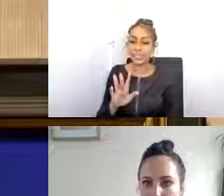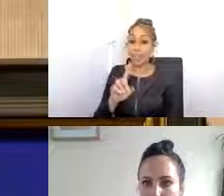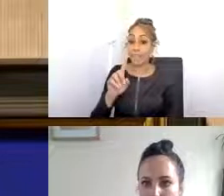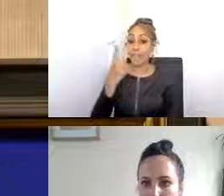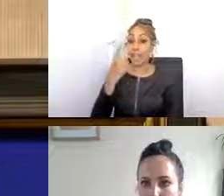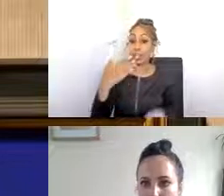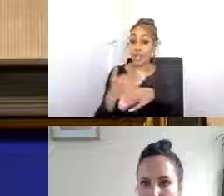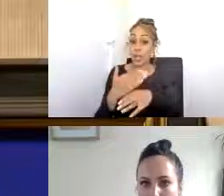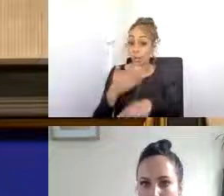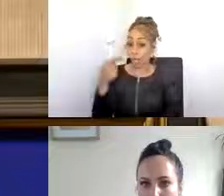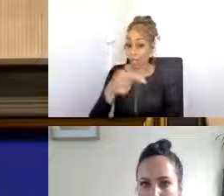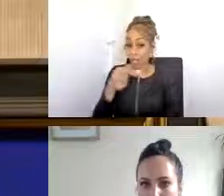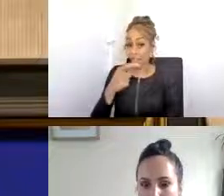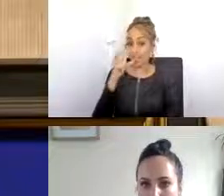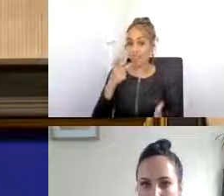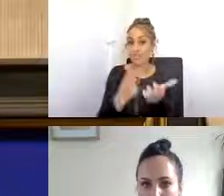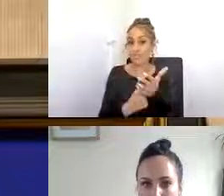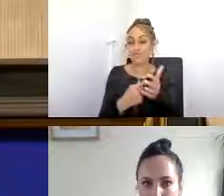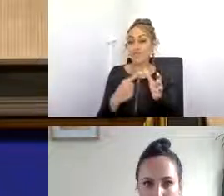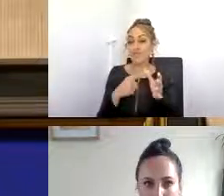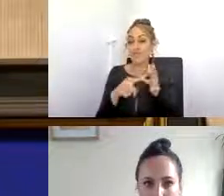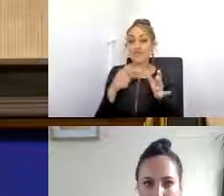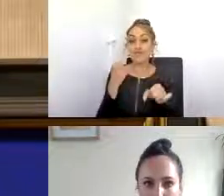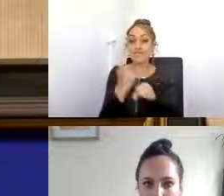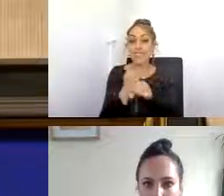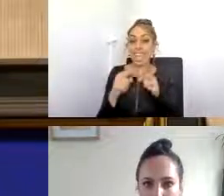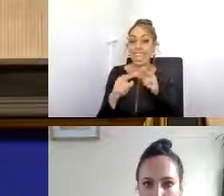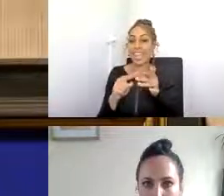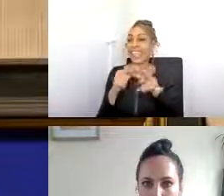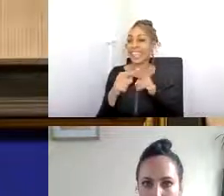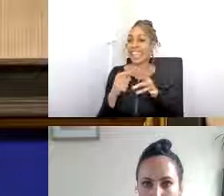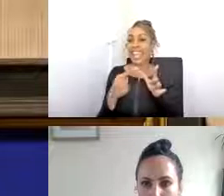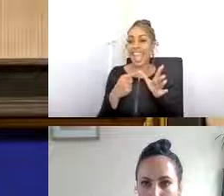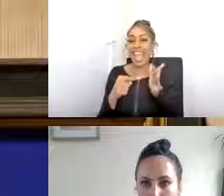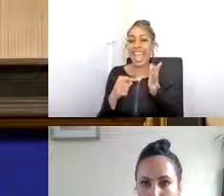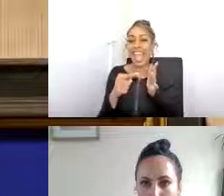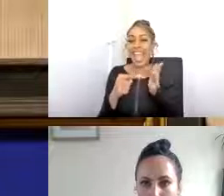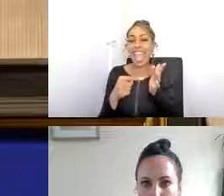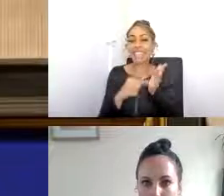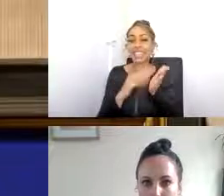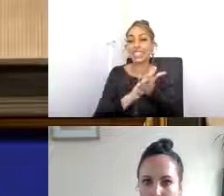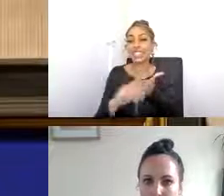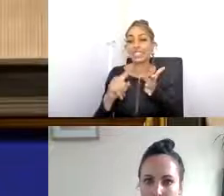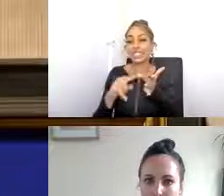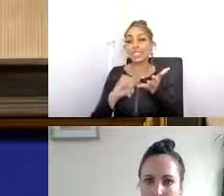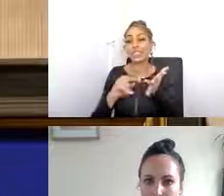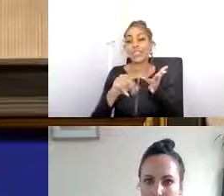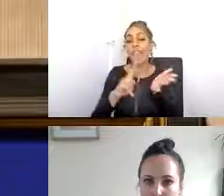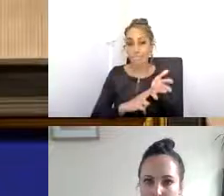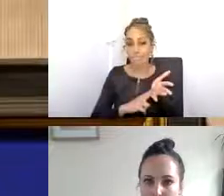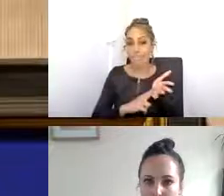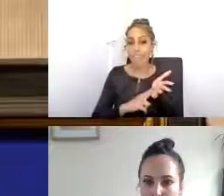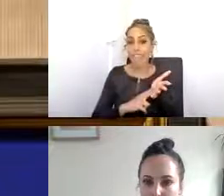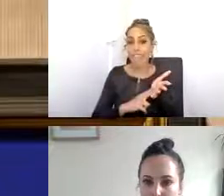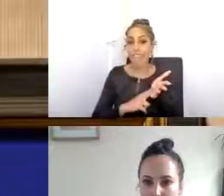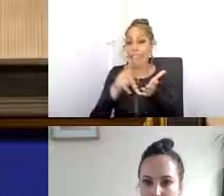Craig Aitchison. And the year that he won the prize, Gerward acquired his